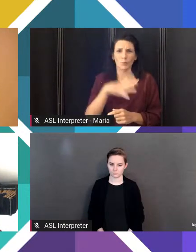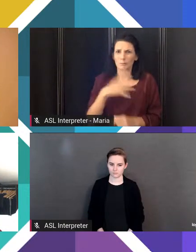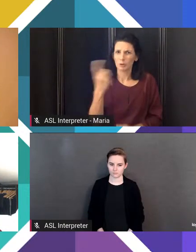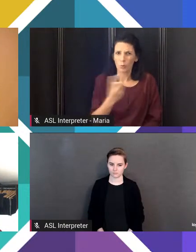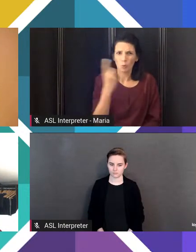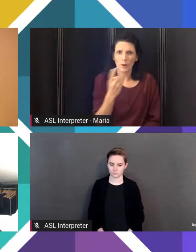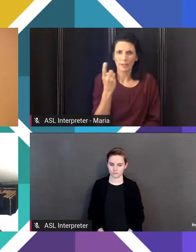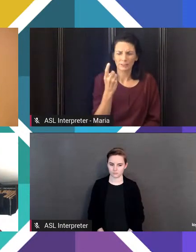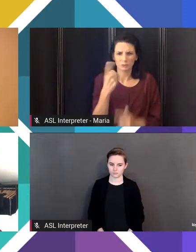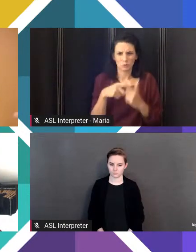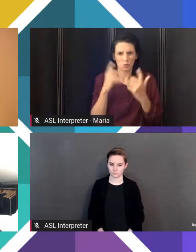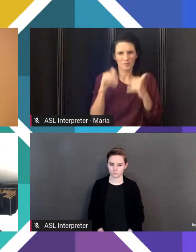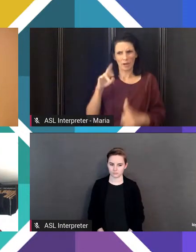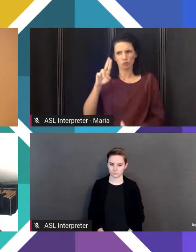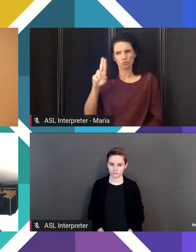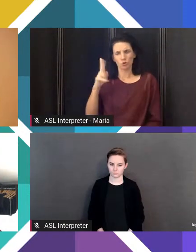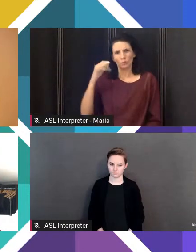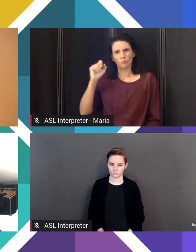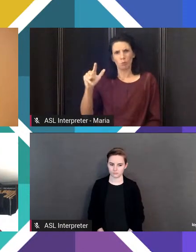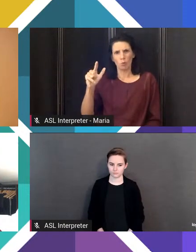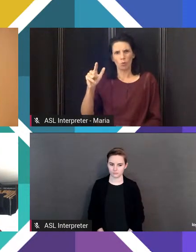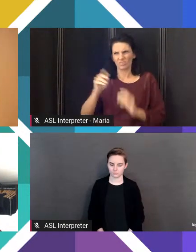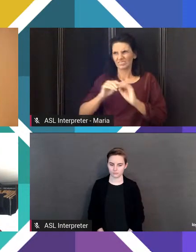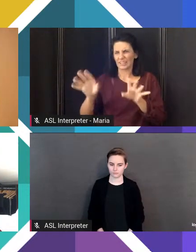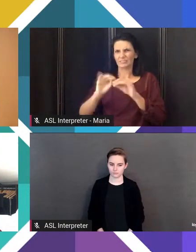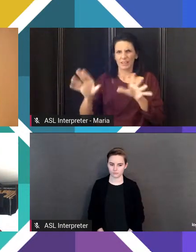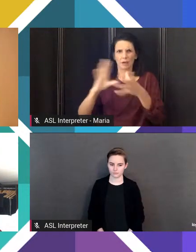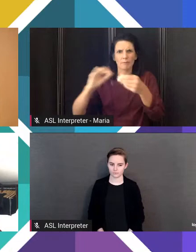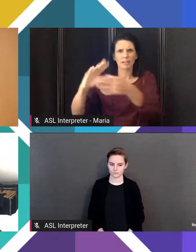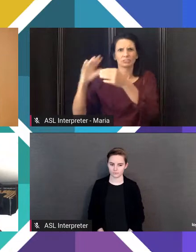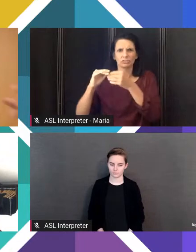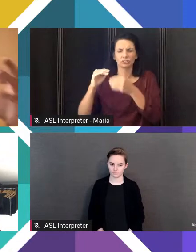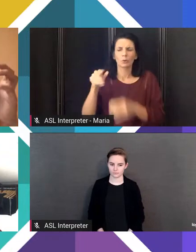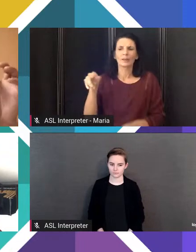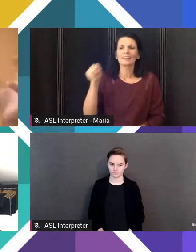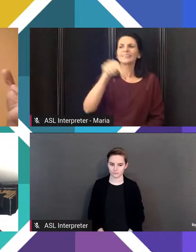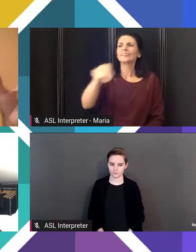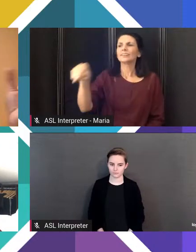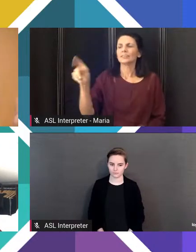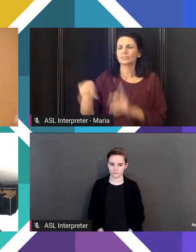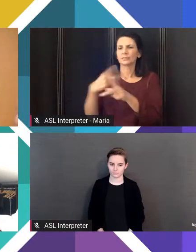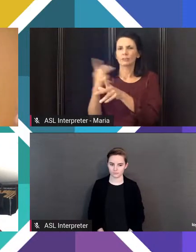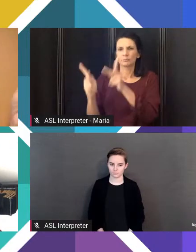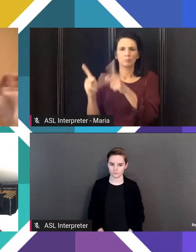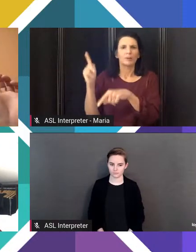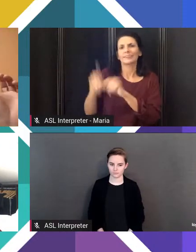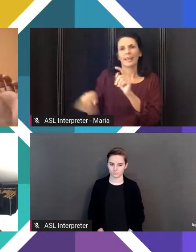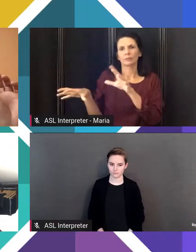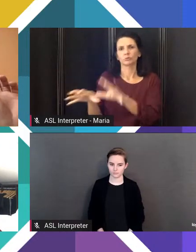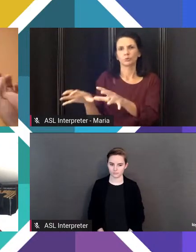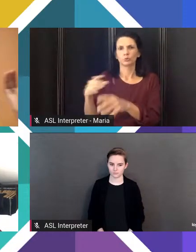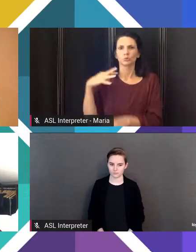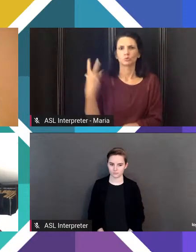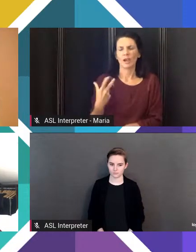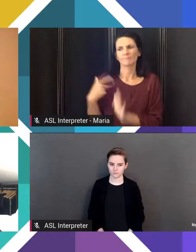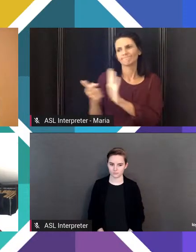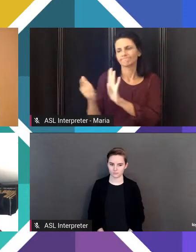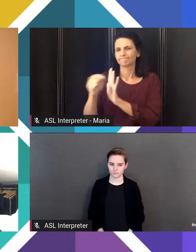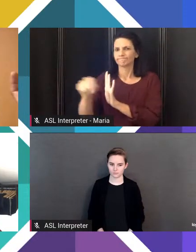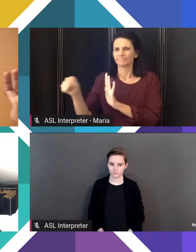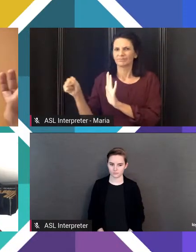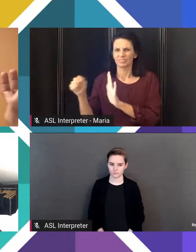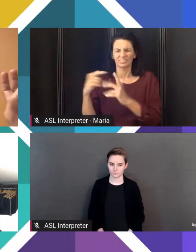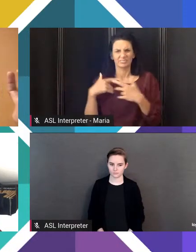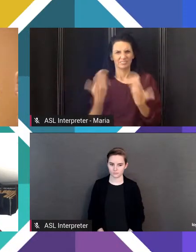kind of sending out this message is that these types of people can't do drag, like there was this weird thing going on that like people were being excluded